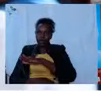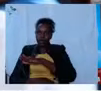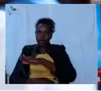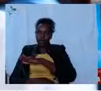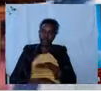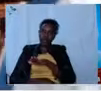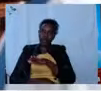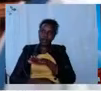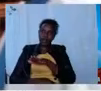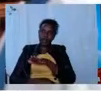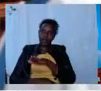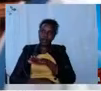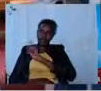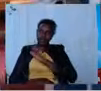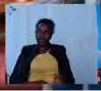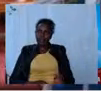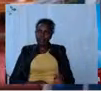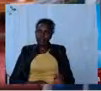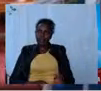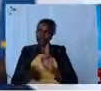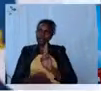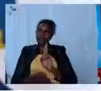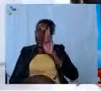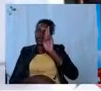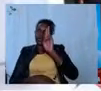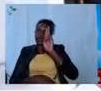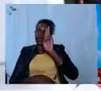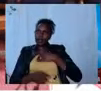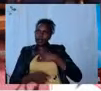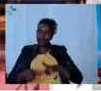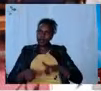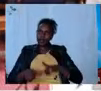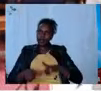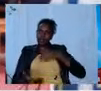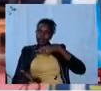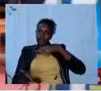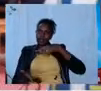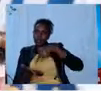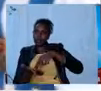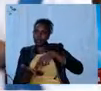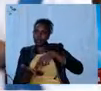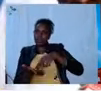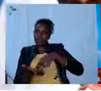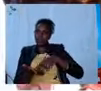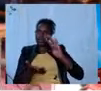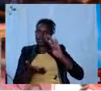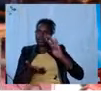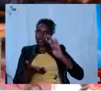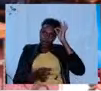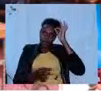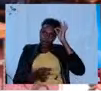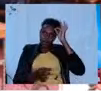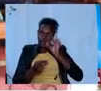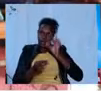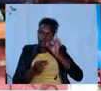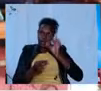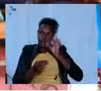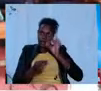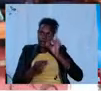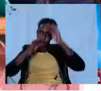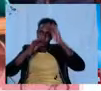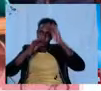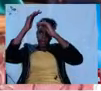higher ground. Lord, lift me up and let me stand by faith